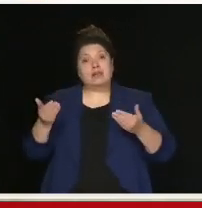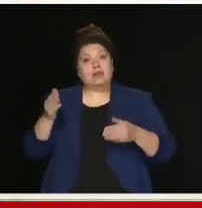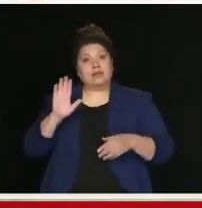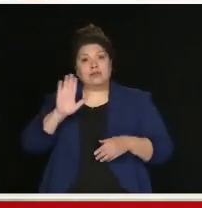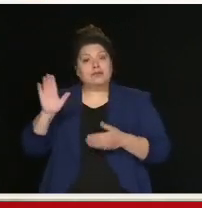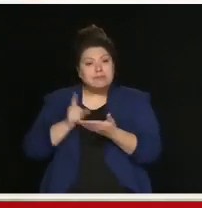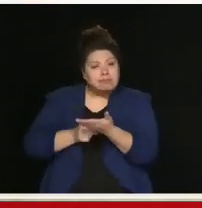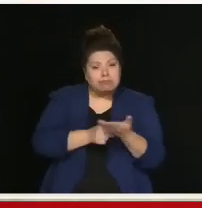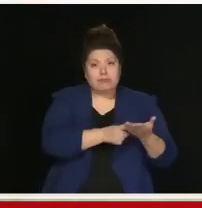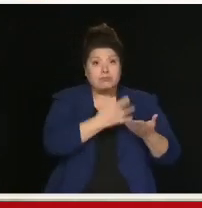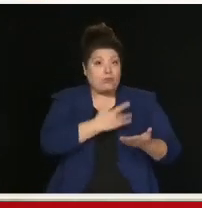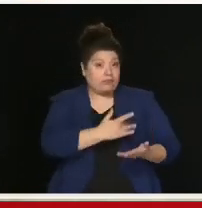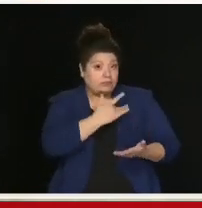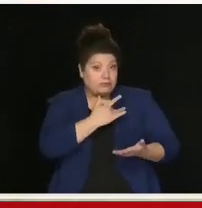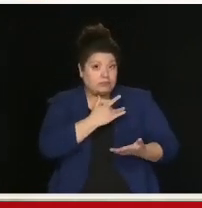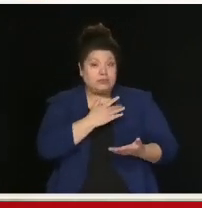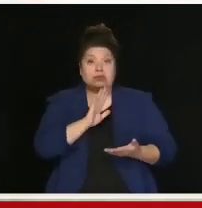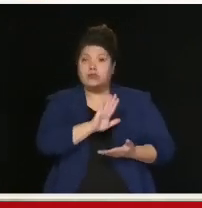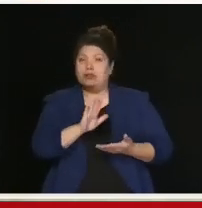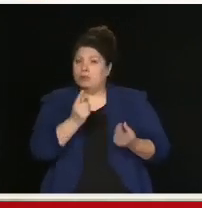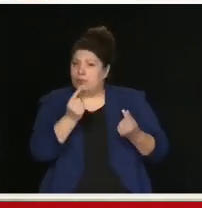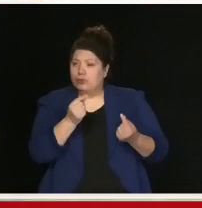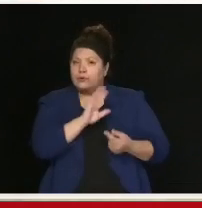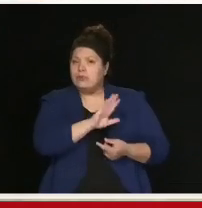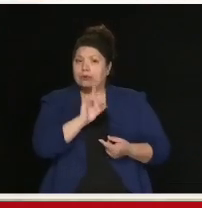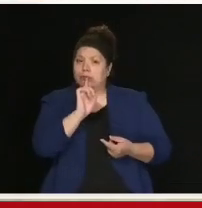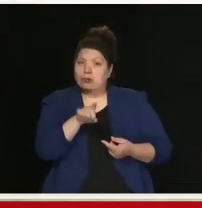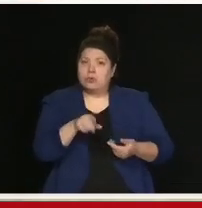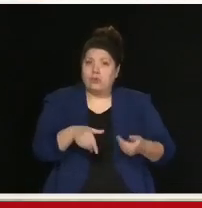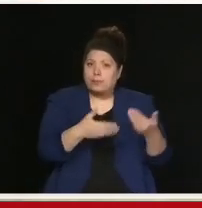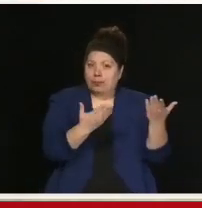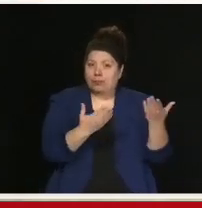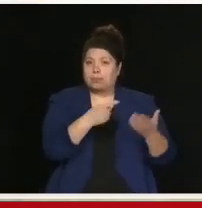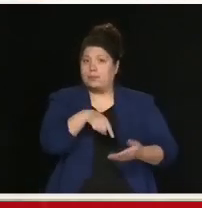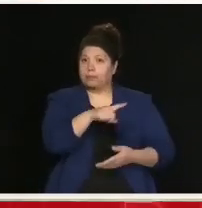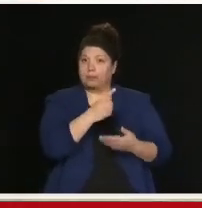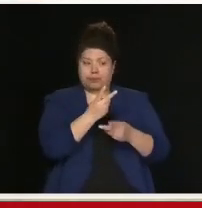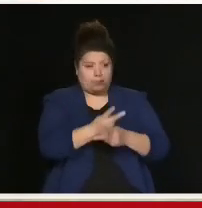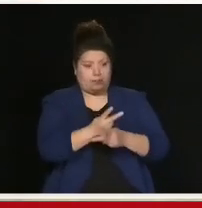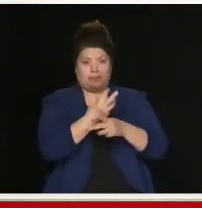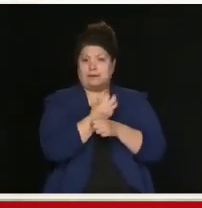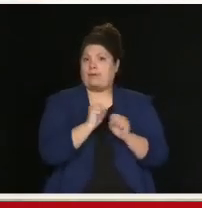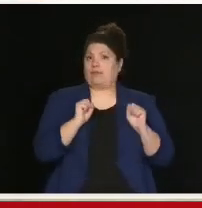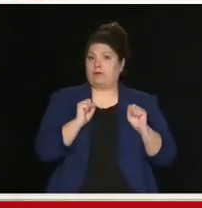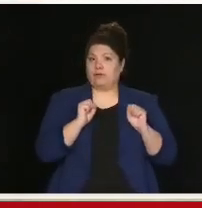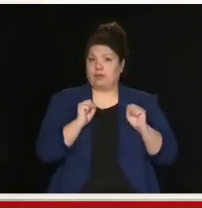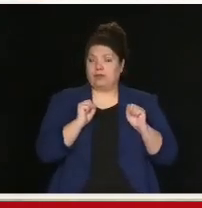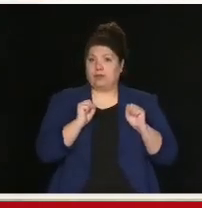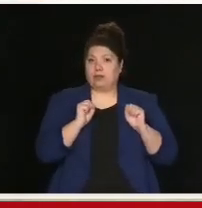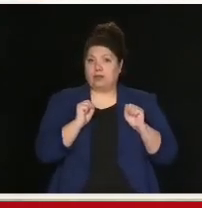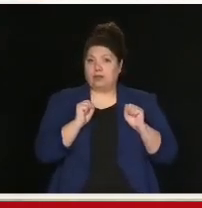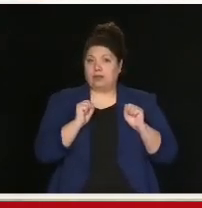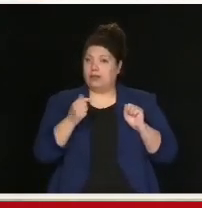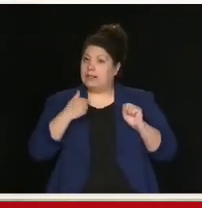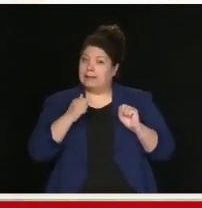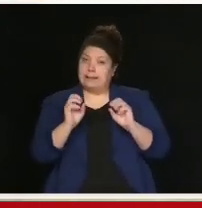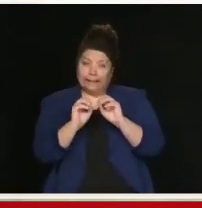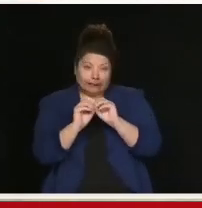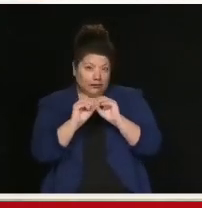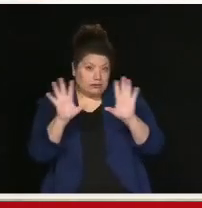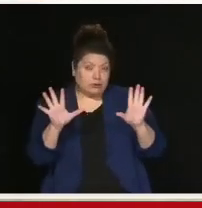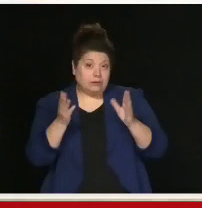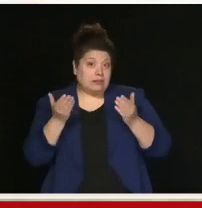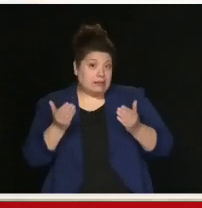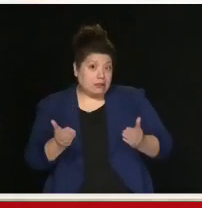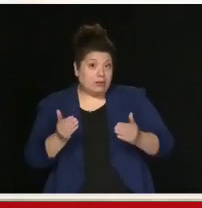and recommendations that will ensure the safety of people. But I want to be very clear regarding the reopening of